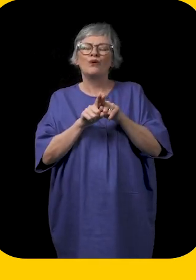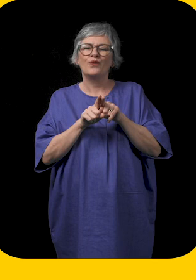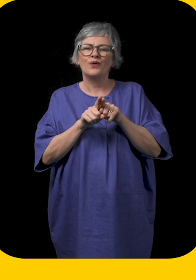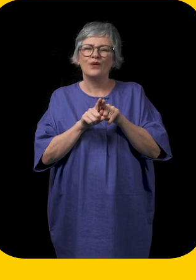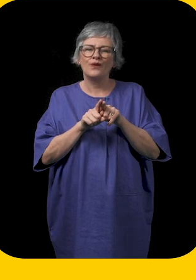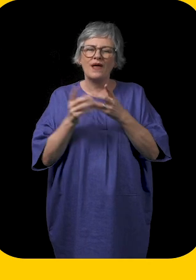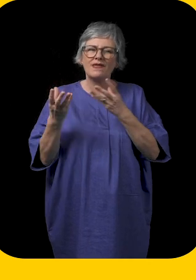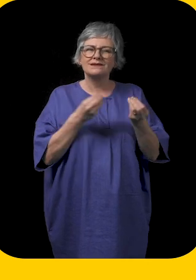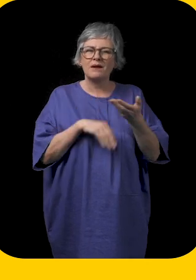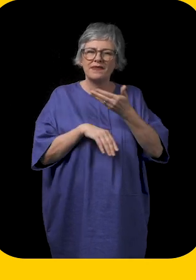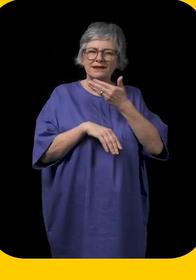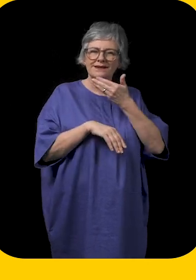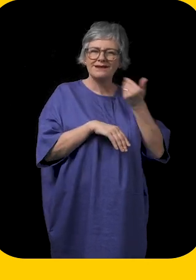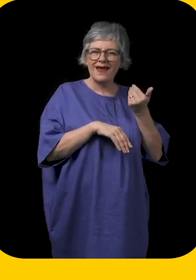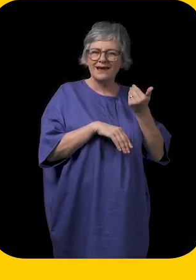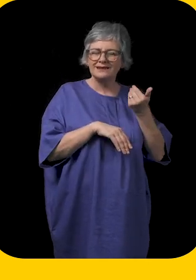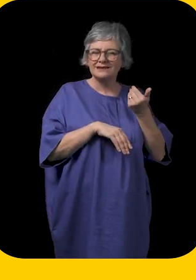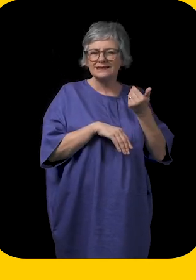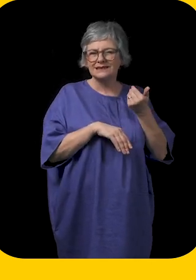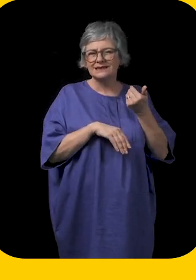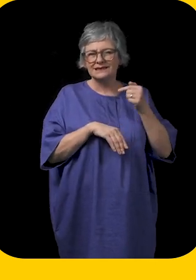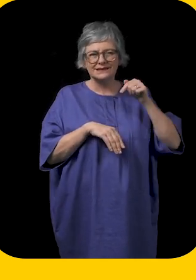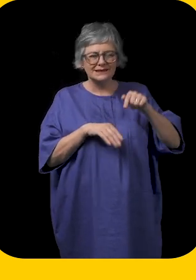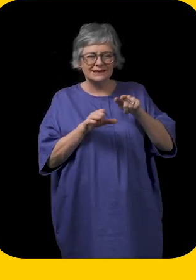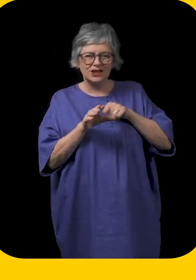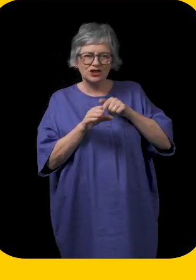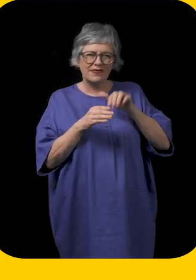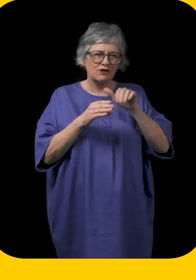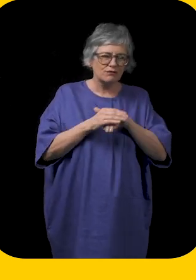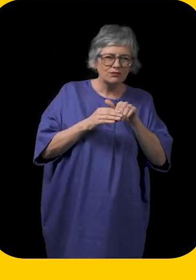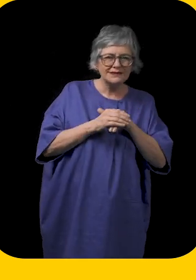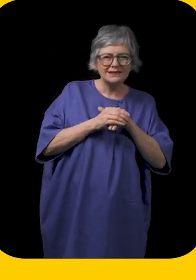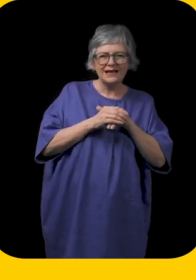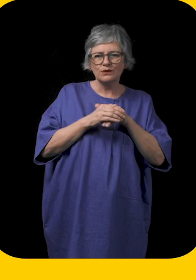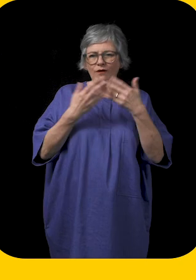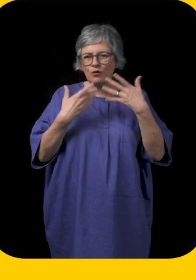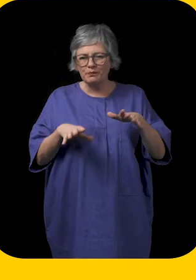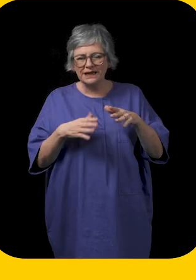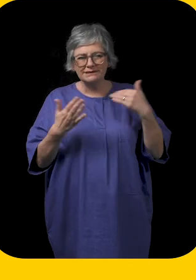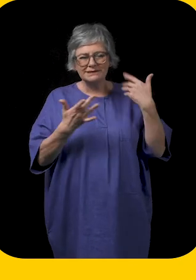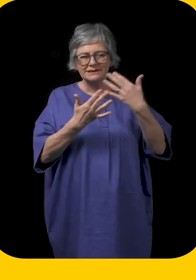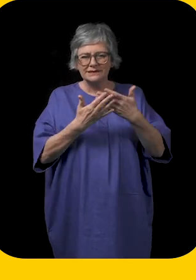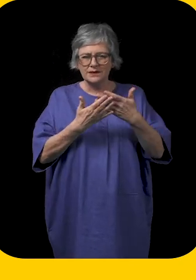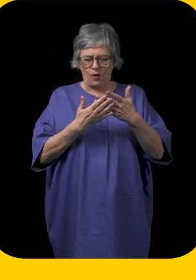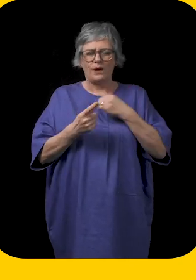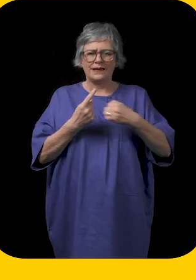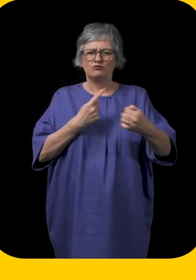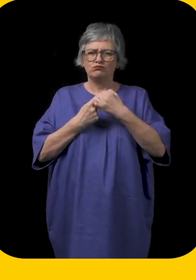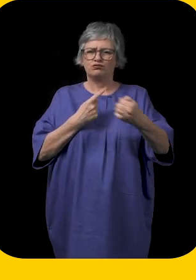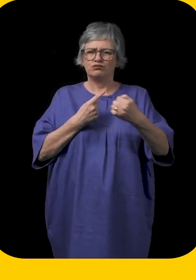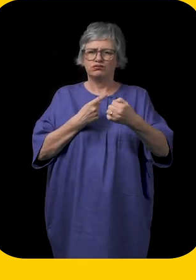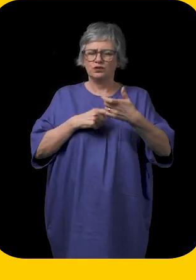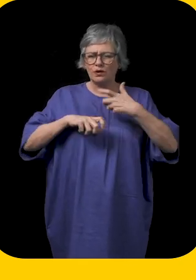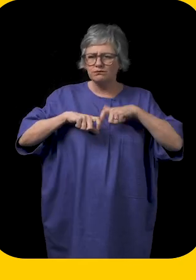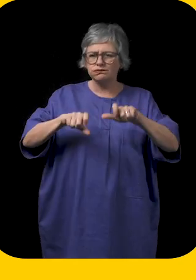but also I think, there's something nice as well about, like, especially, this year with the context that we've all been in, and I think it can